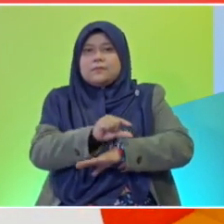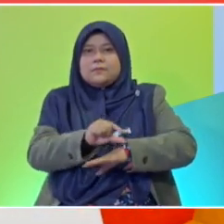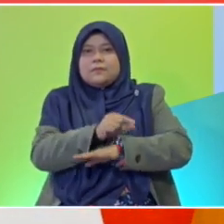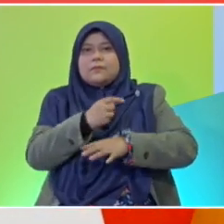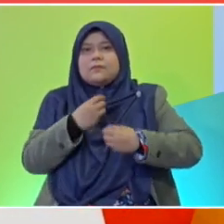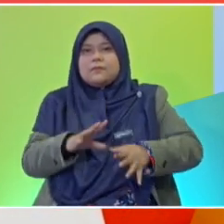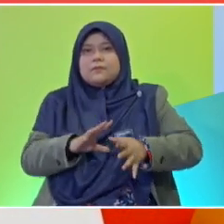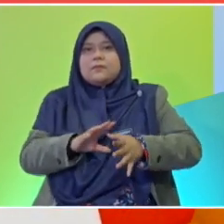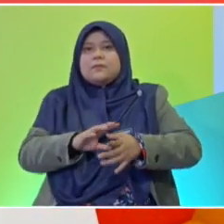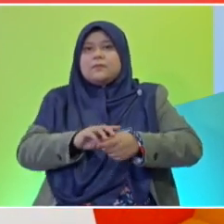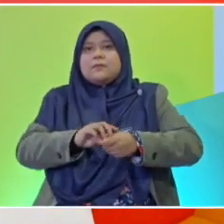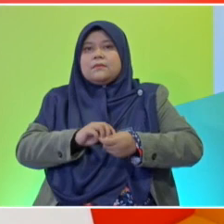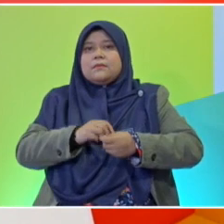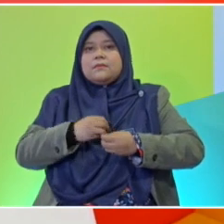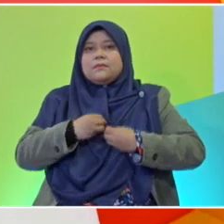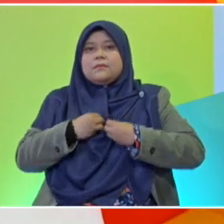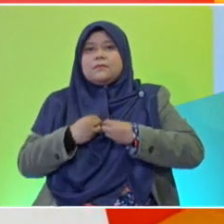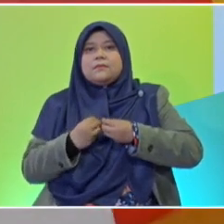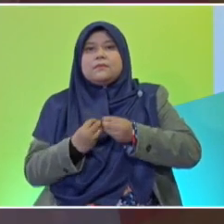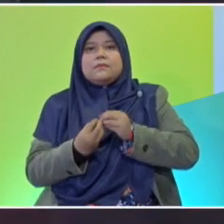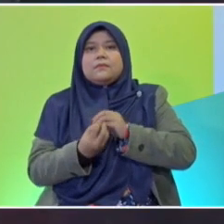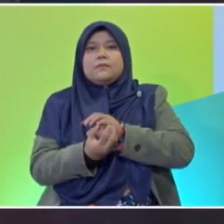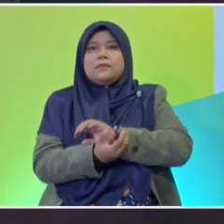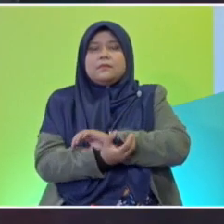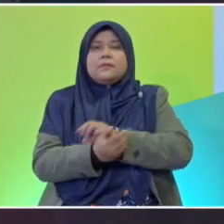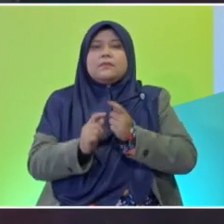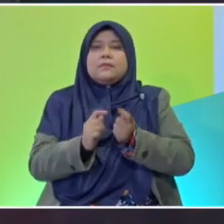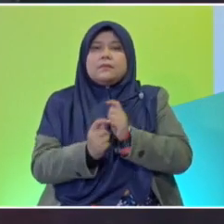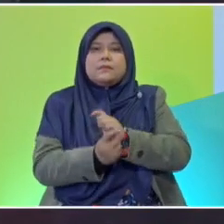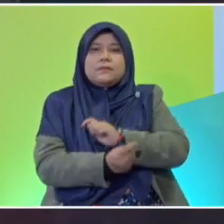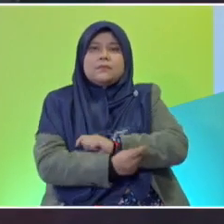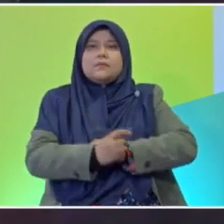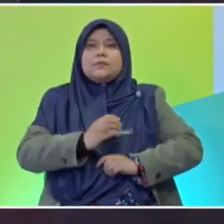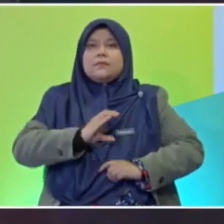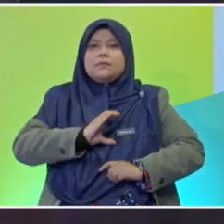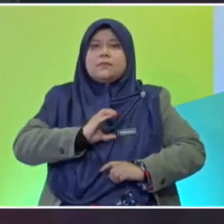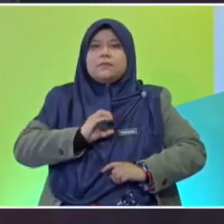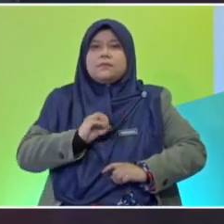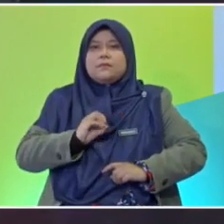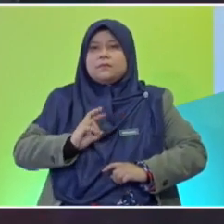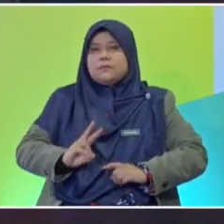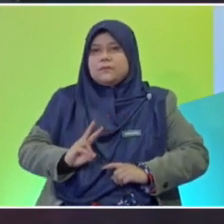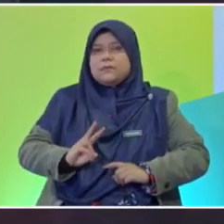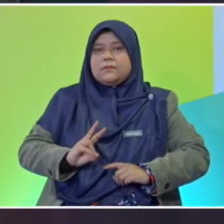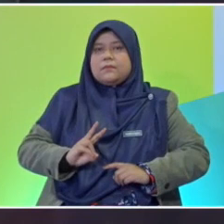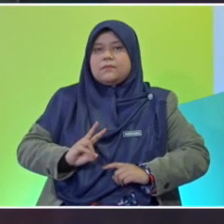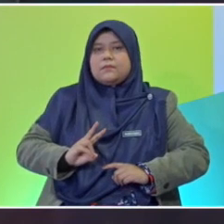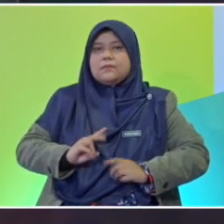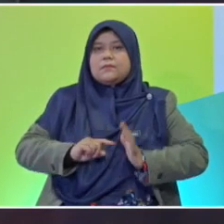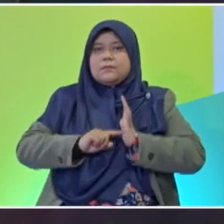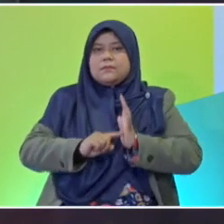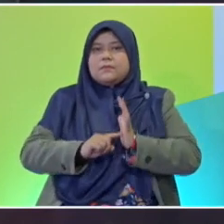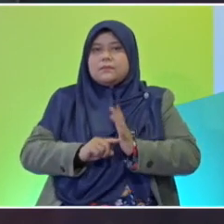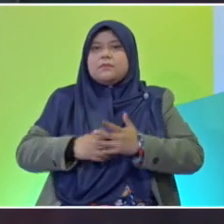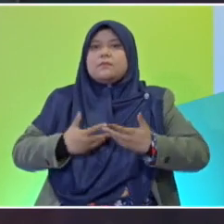will expel carbon dioxide. Okay. Now Chris, now it's your turn to show